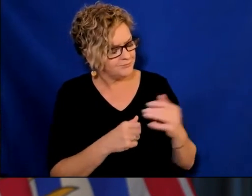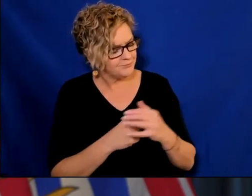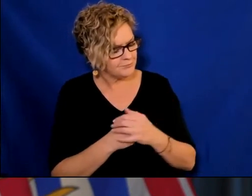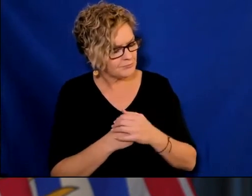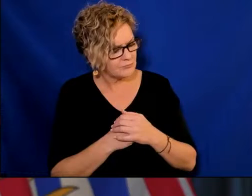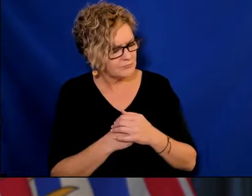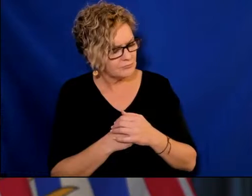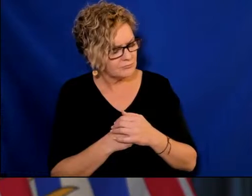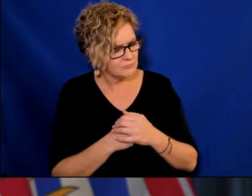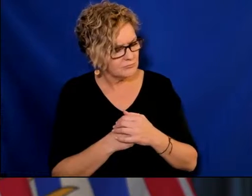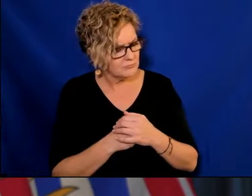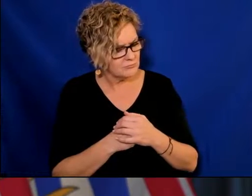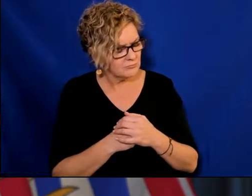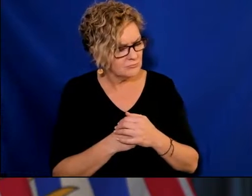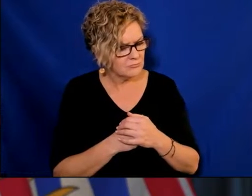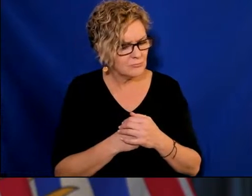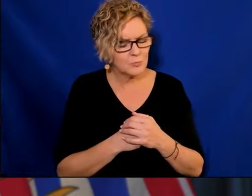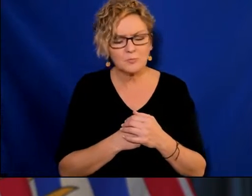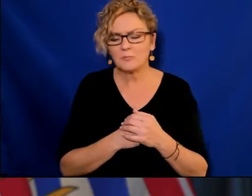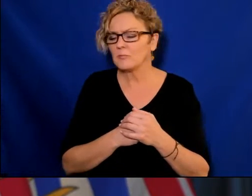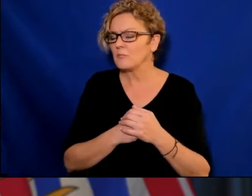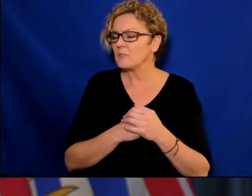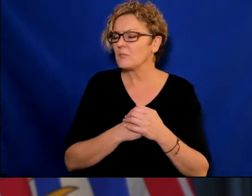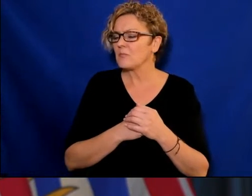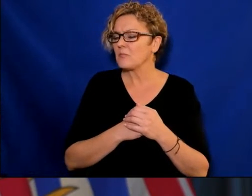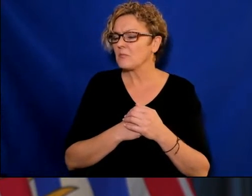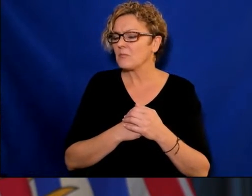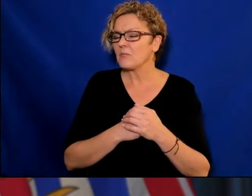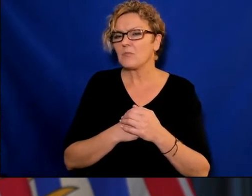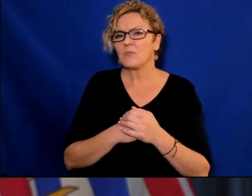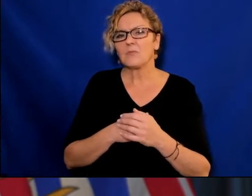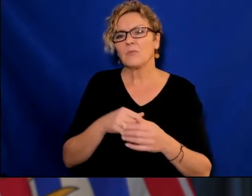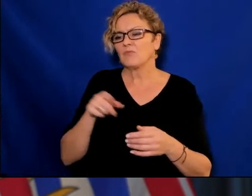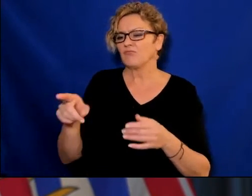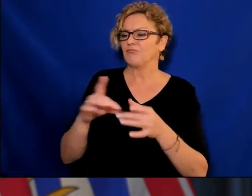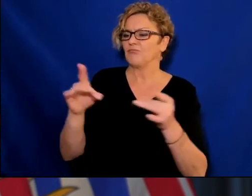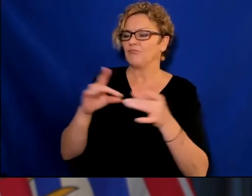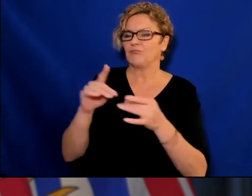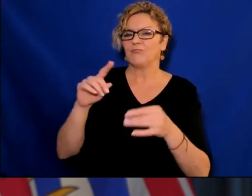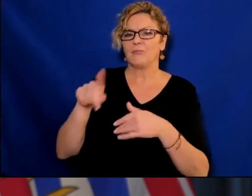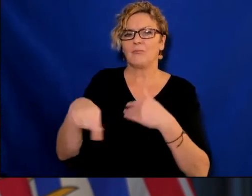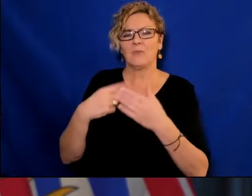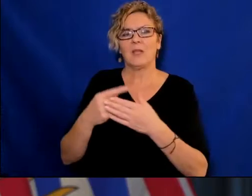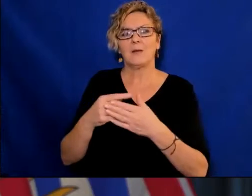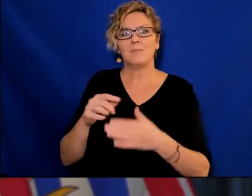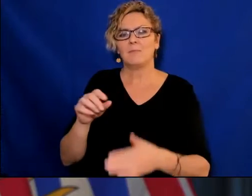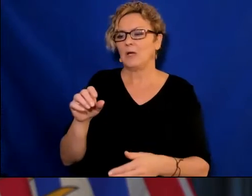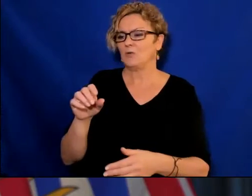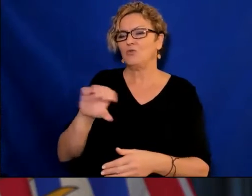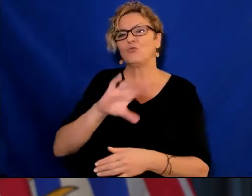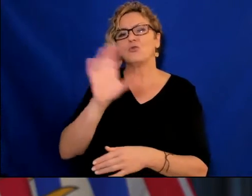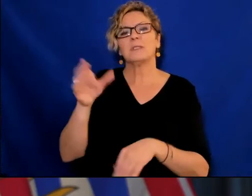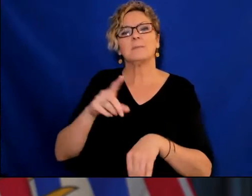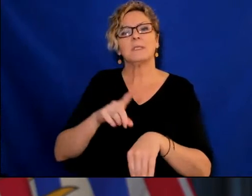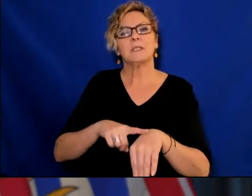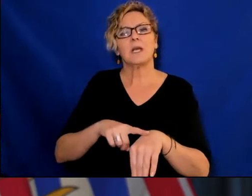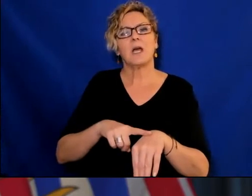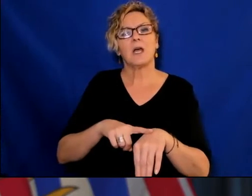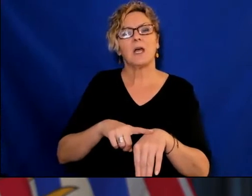home, or if your safe six involves other family members who might live in a different household, can they come and visit at